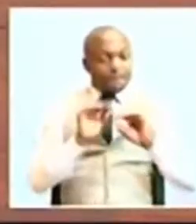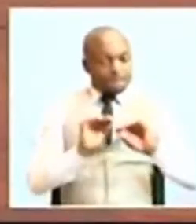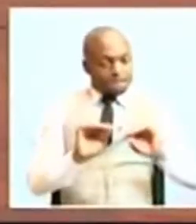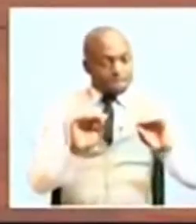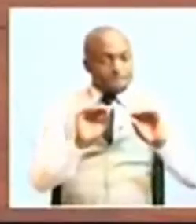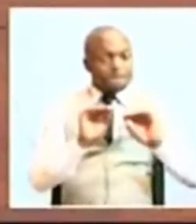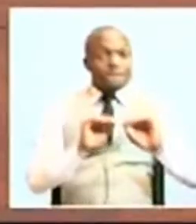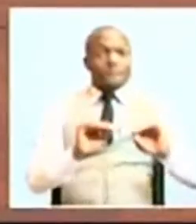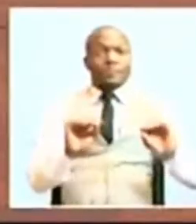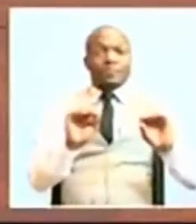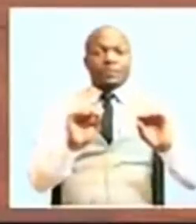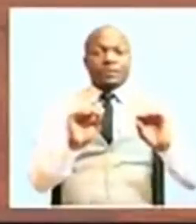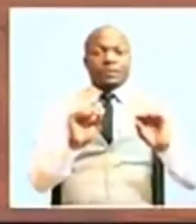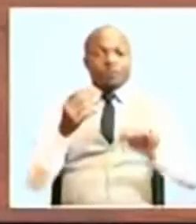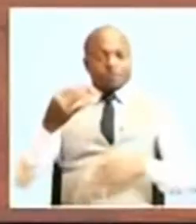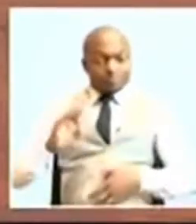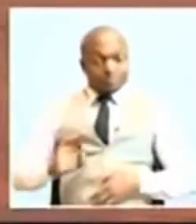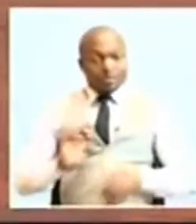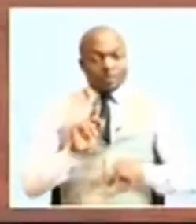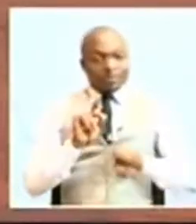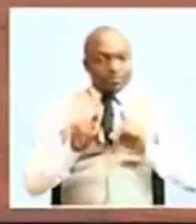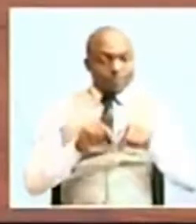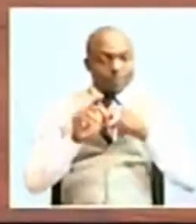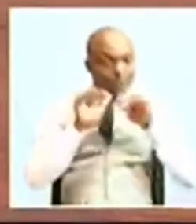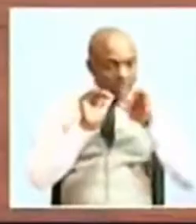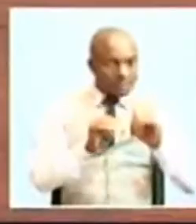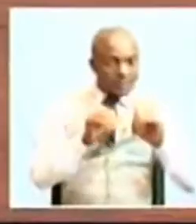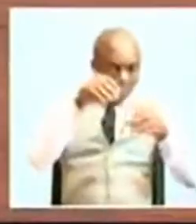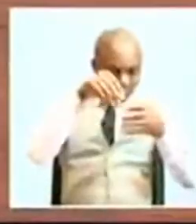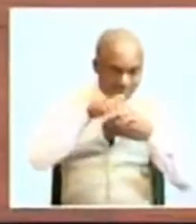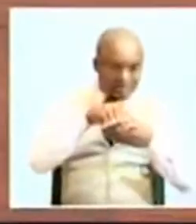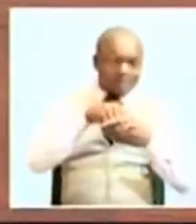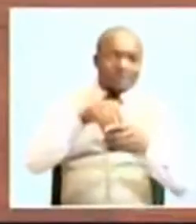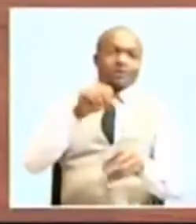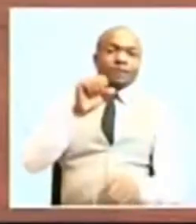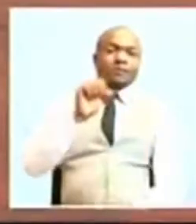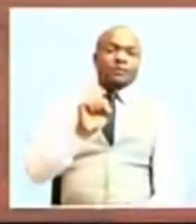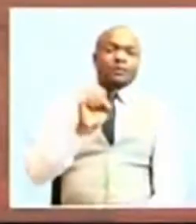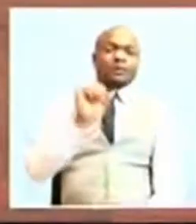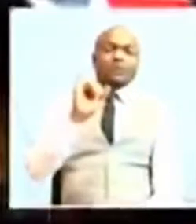are informative to the people who reside within SINAZONGWE. Thank you, Chair.